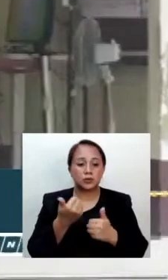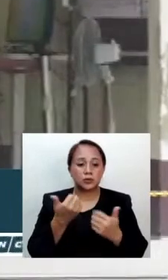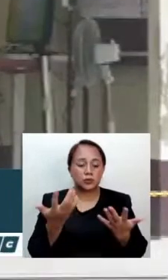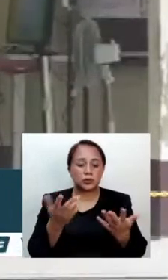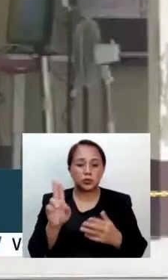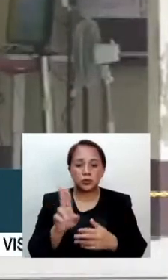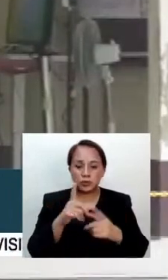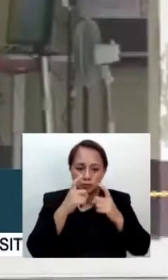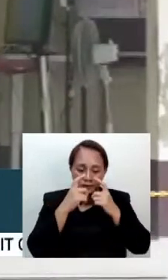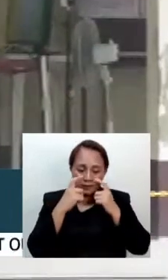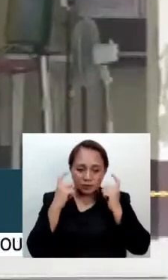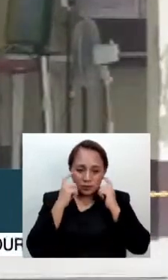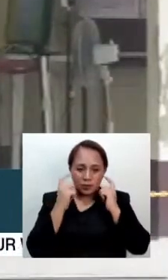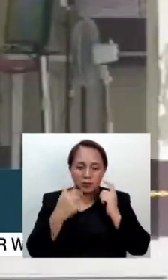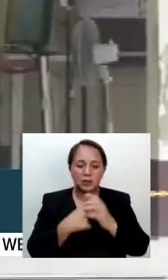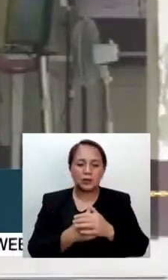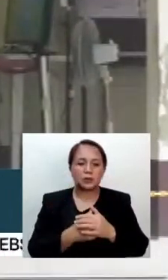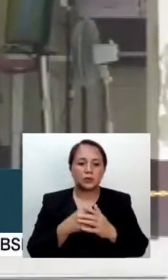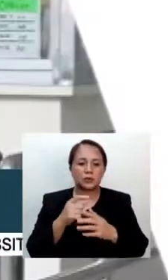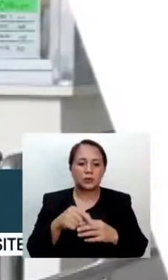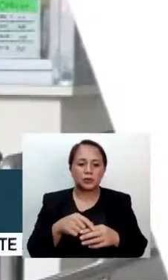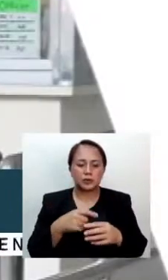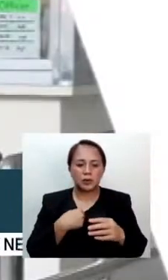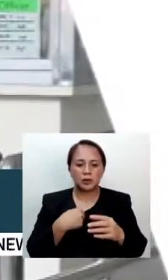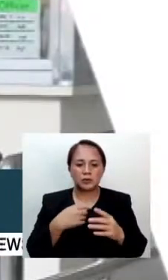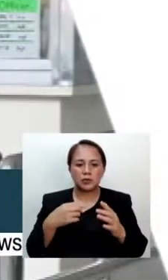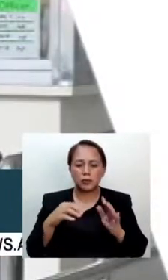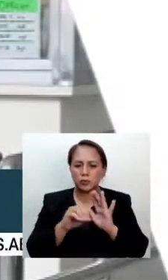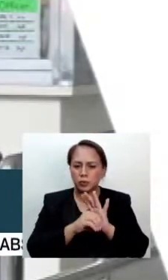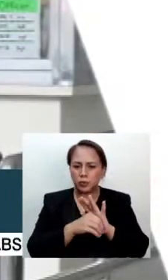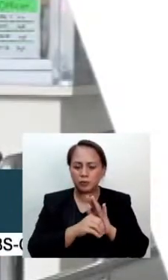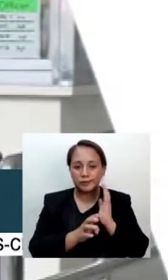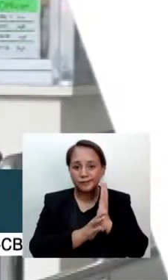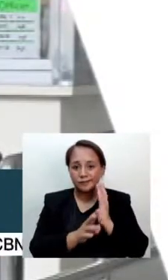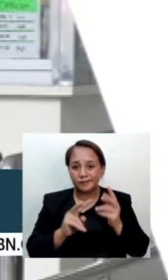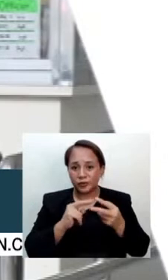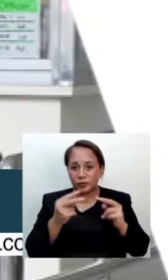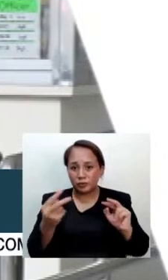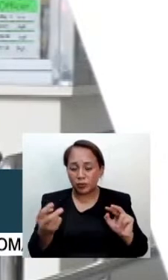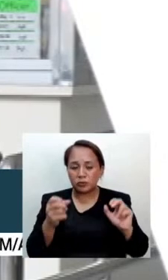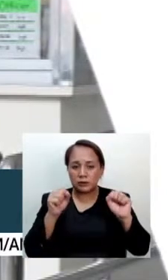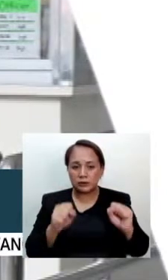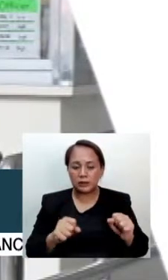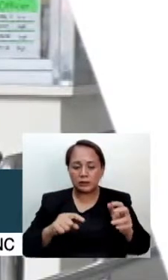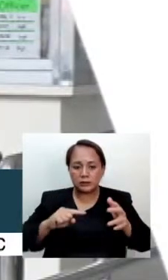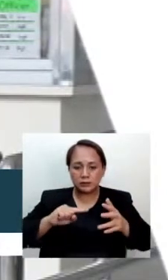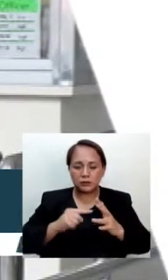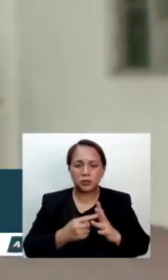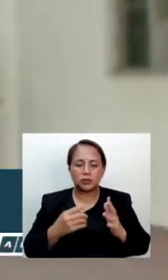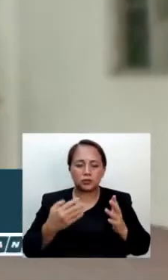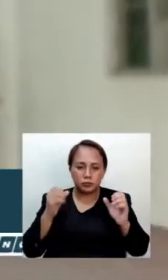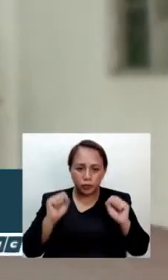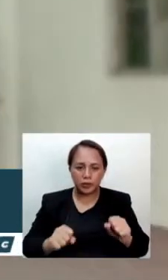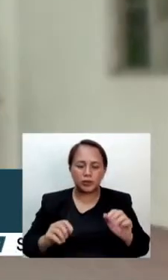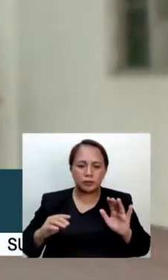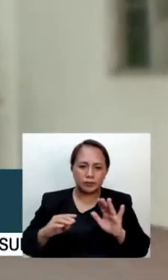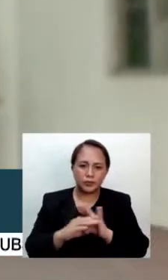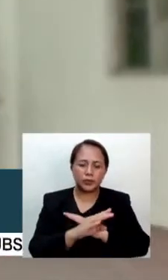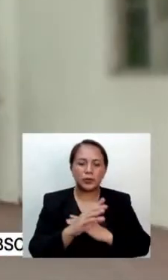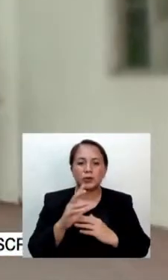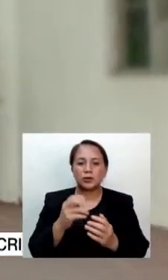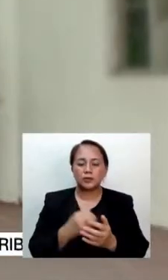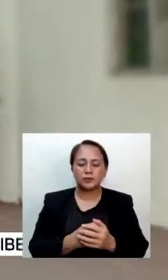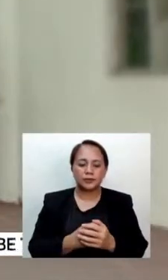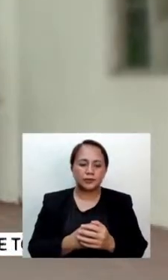face masks, amid the detection of an Omicron subvariant that could trigger another possible surge in cases.